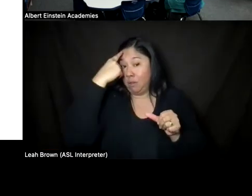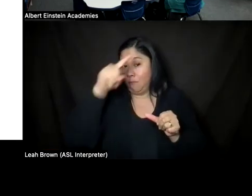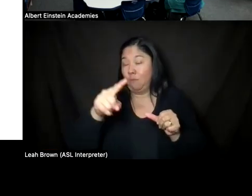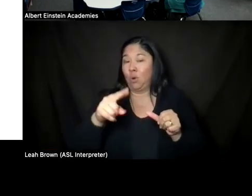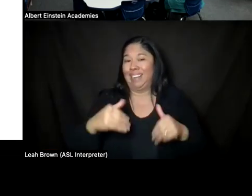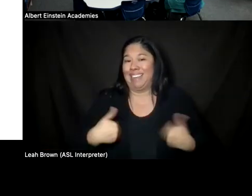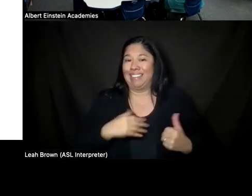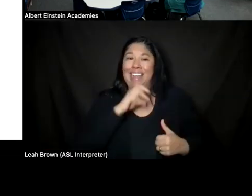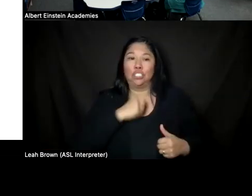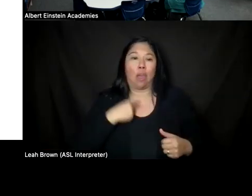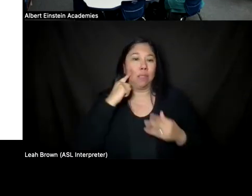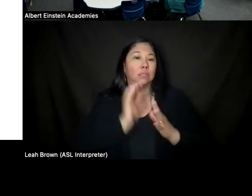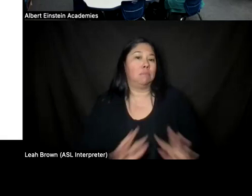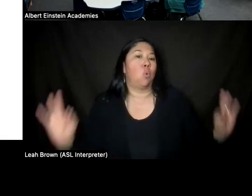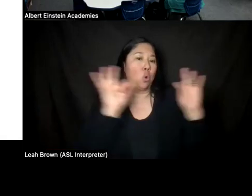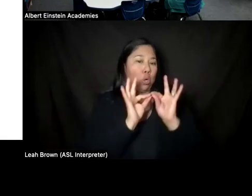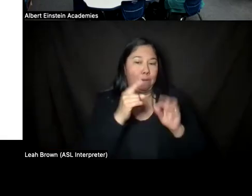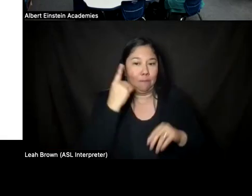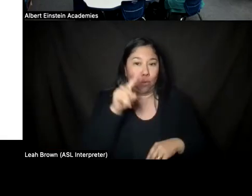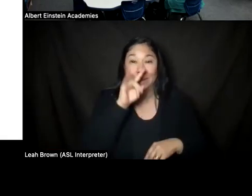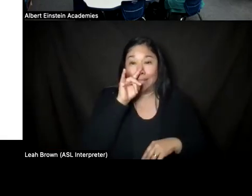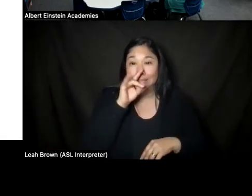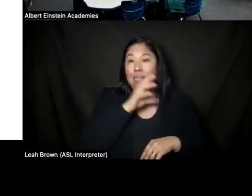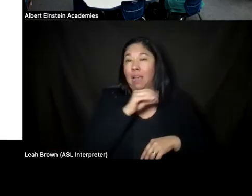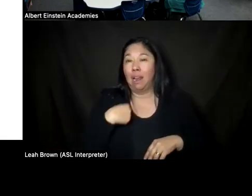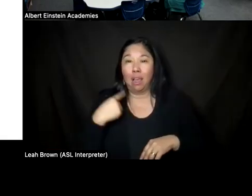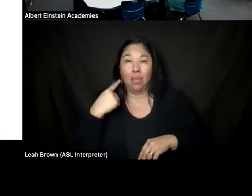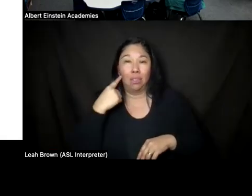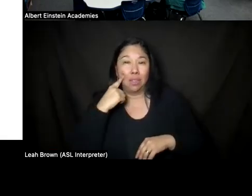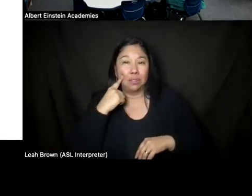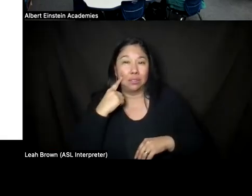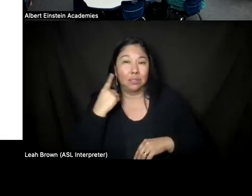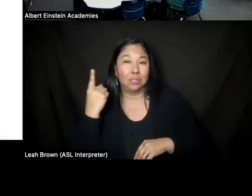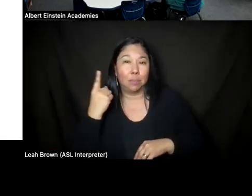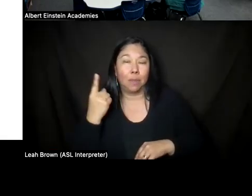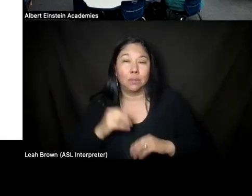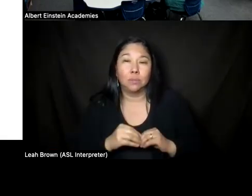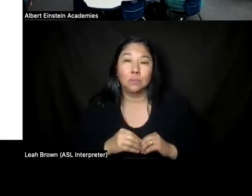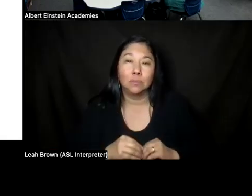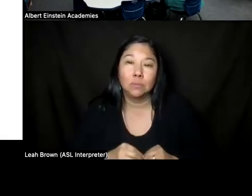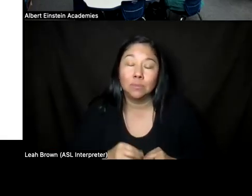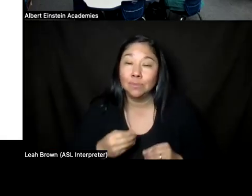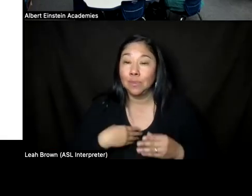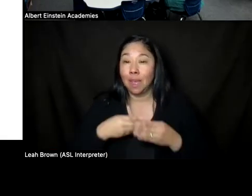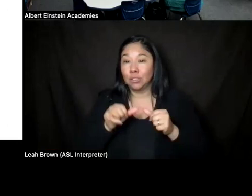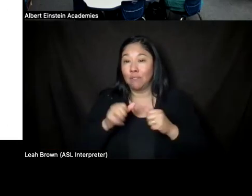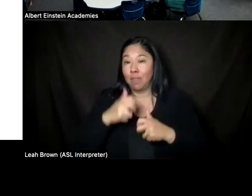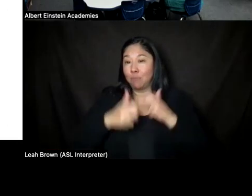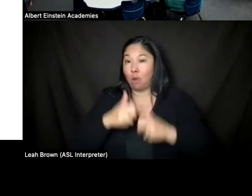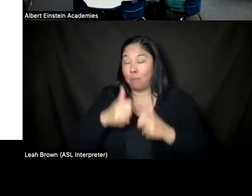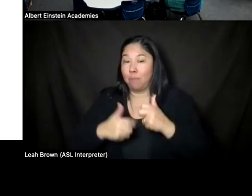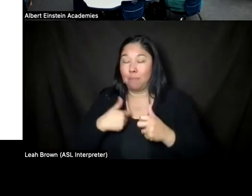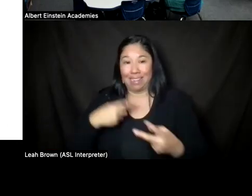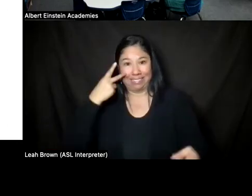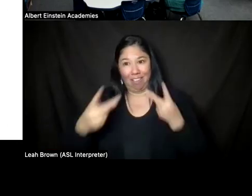think it's really important to be consistent with kids, and I think it's helpful. Yeah, I kind of solved that problem too that we were seeing where we only had half